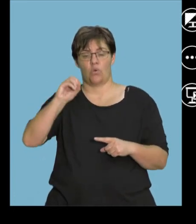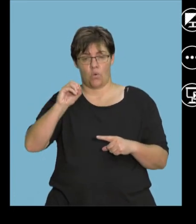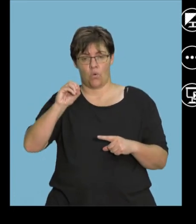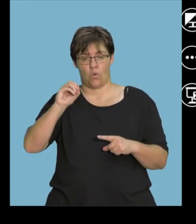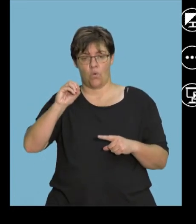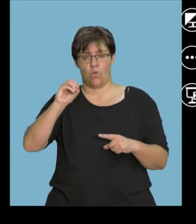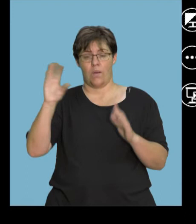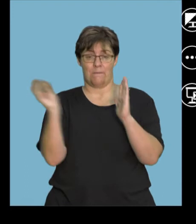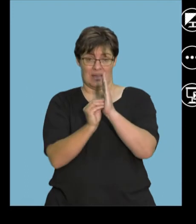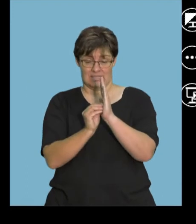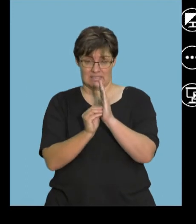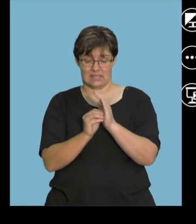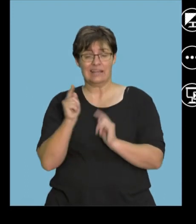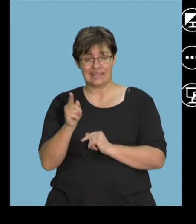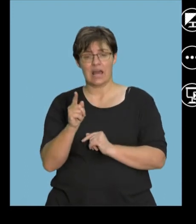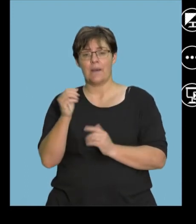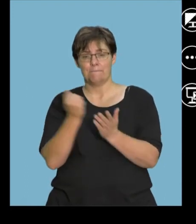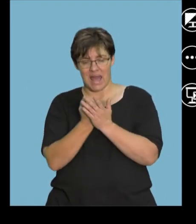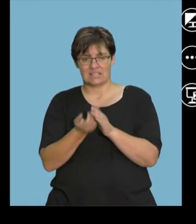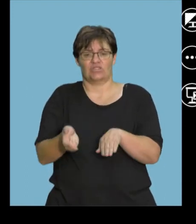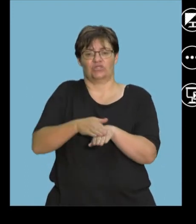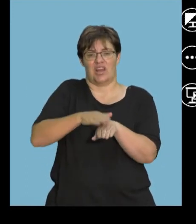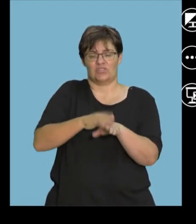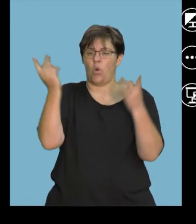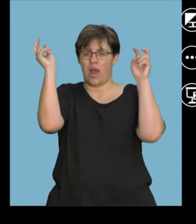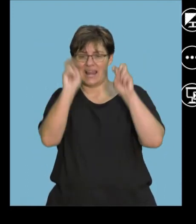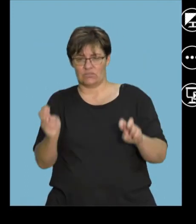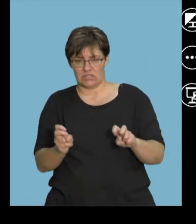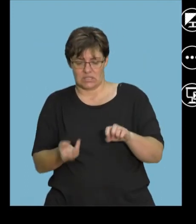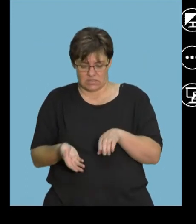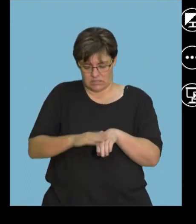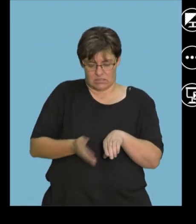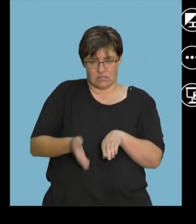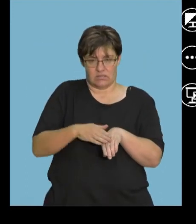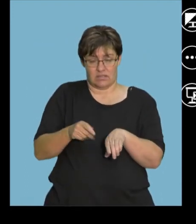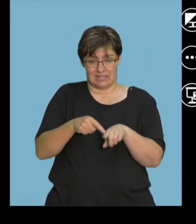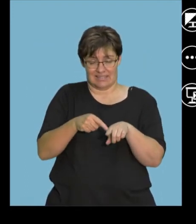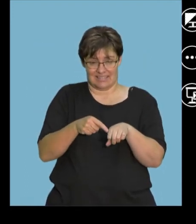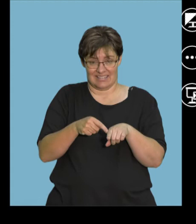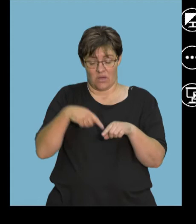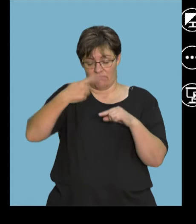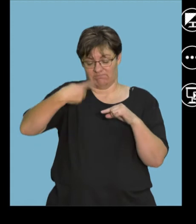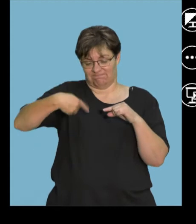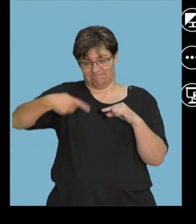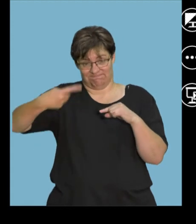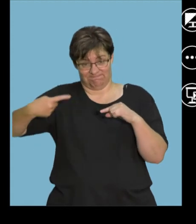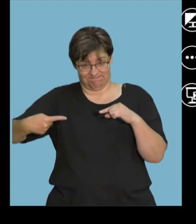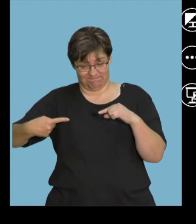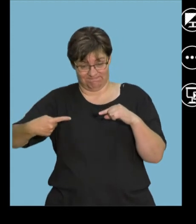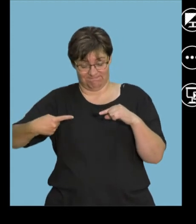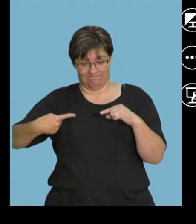is an electromagnet. The big idea with an electromagnet is that there must be some charge or electricity flowing through